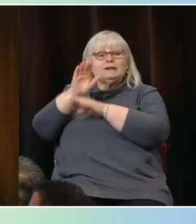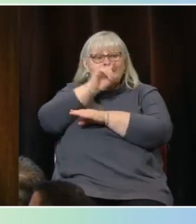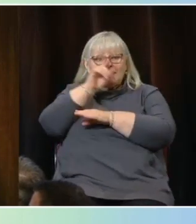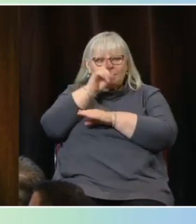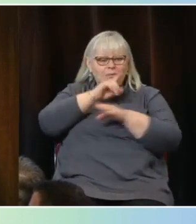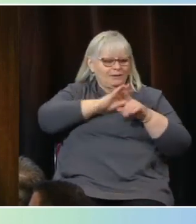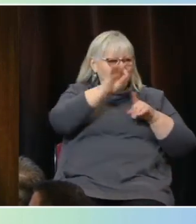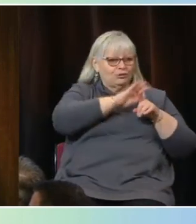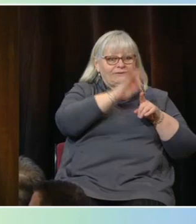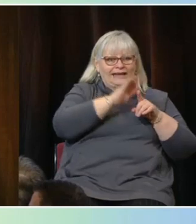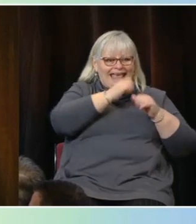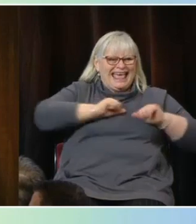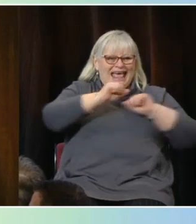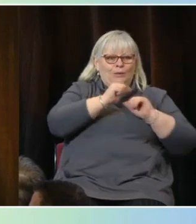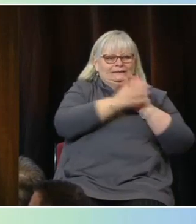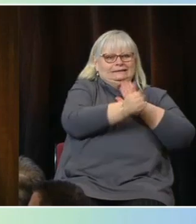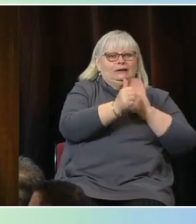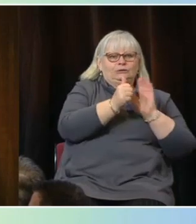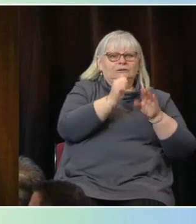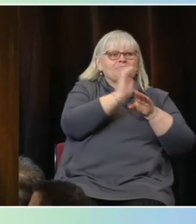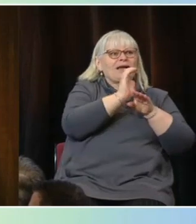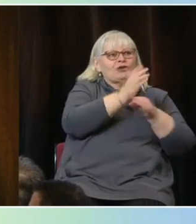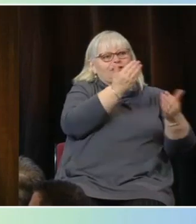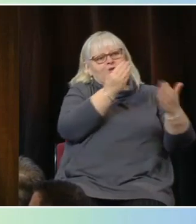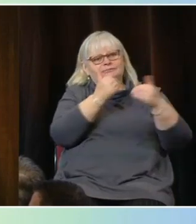composition functioning of our skilled migration program